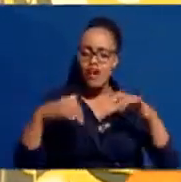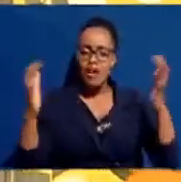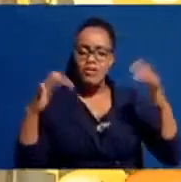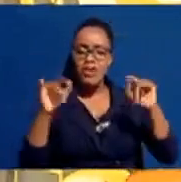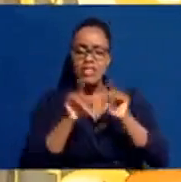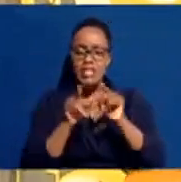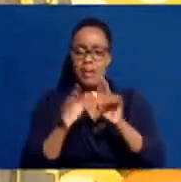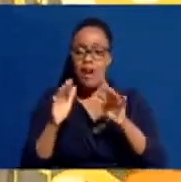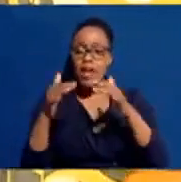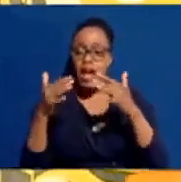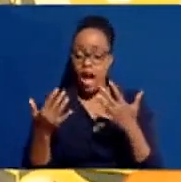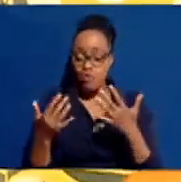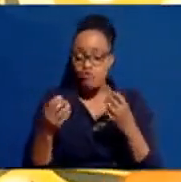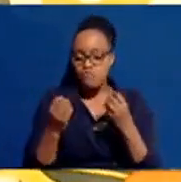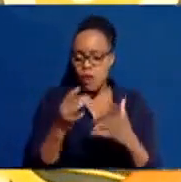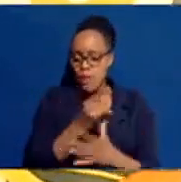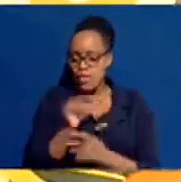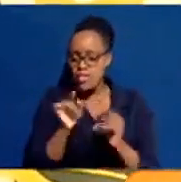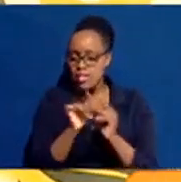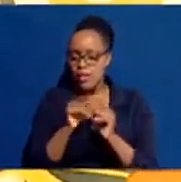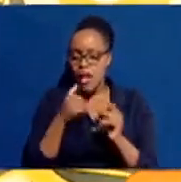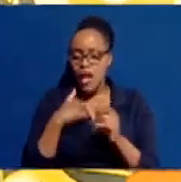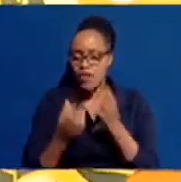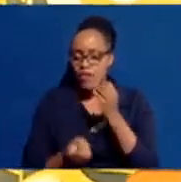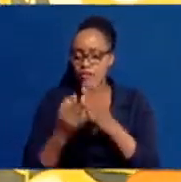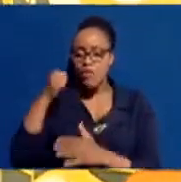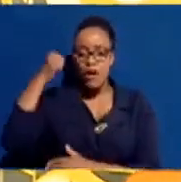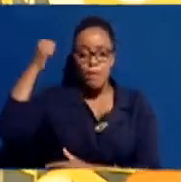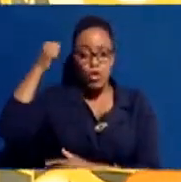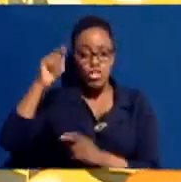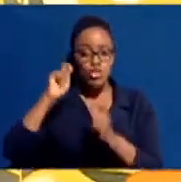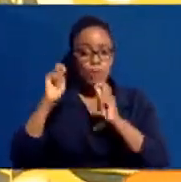manner, and how many, if true, were the products of political